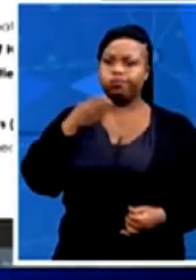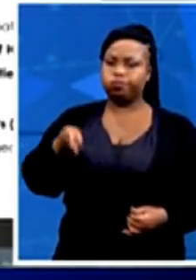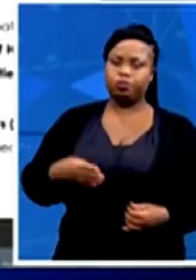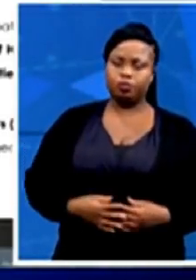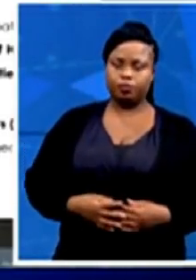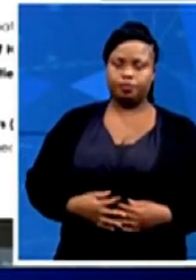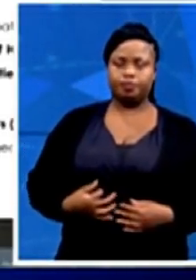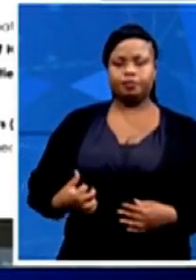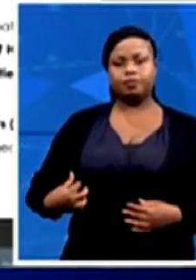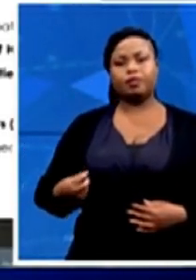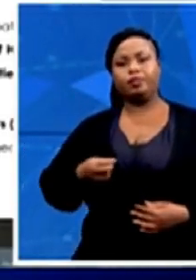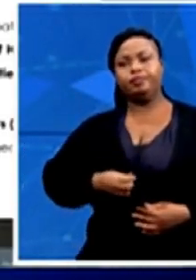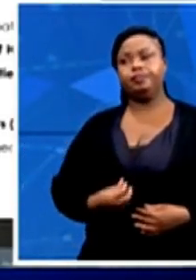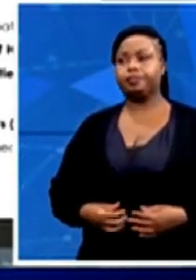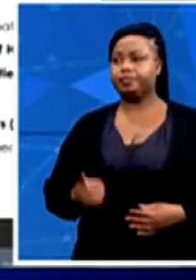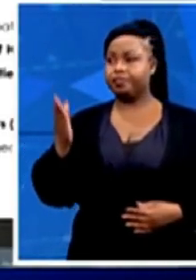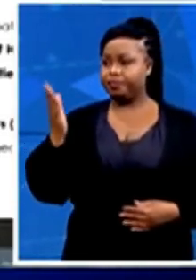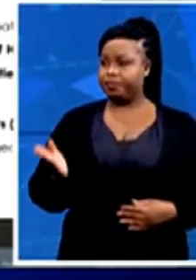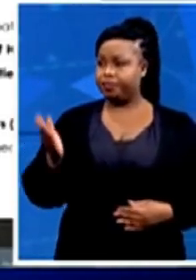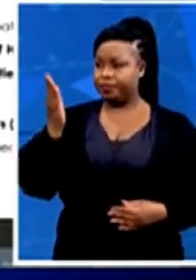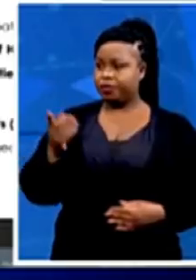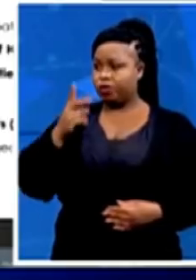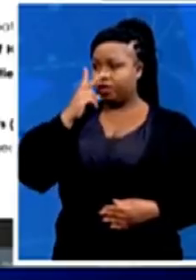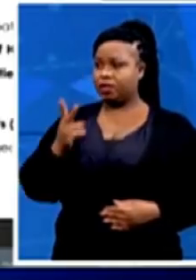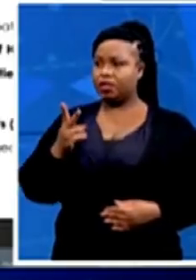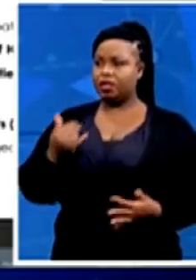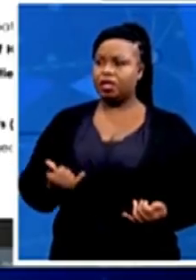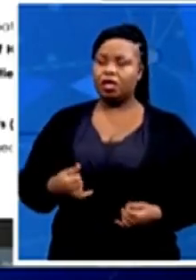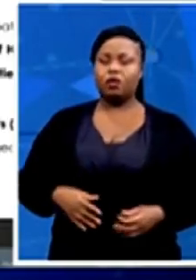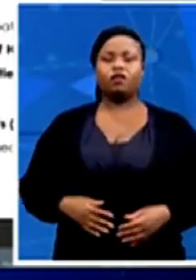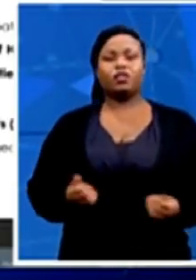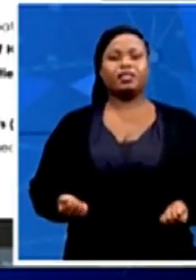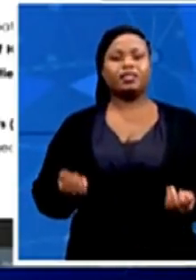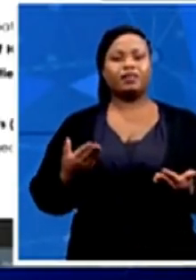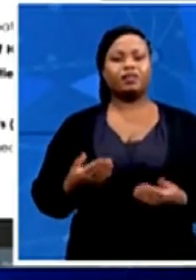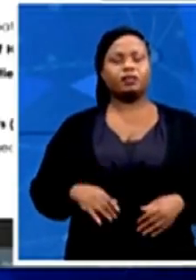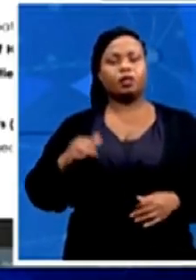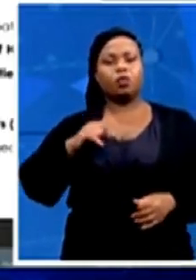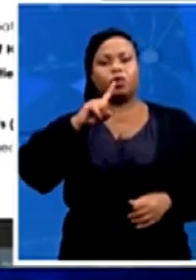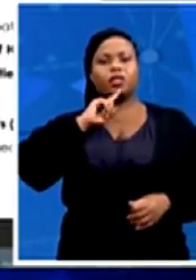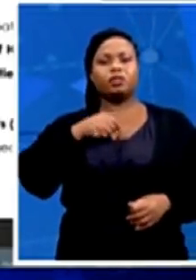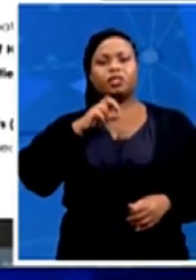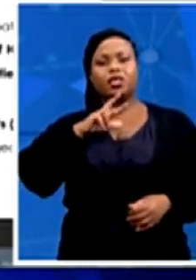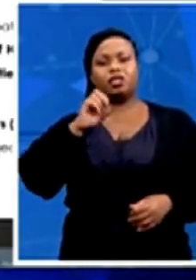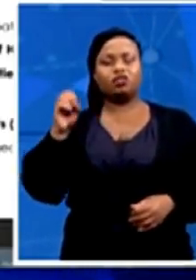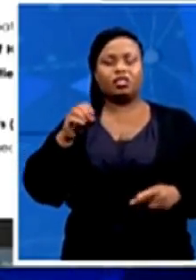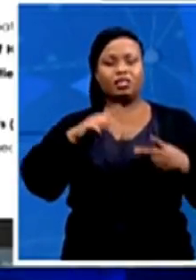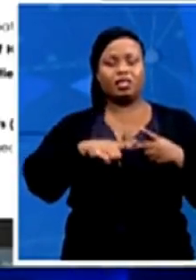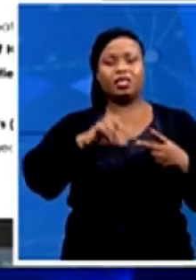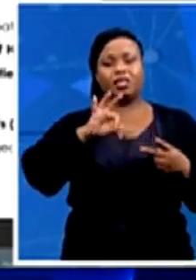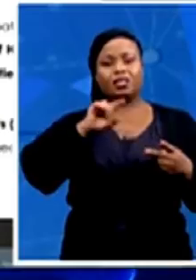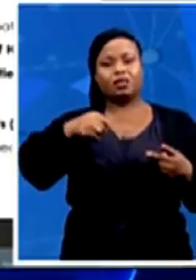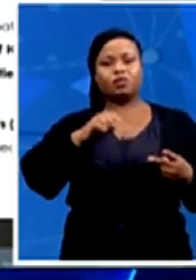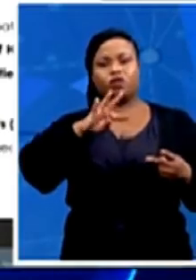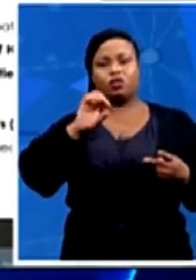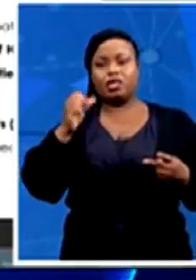looks like this. You can see our public sector beds has now gone up to 1,800. 3,400 patients were admitted last night, 1,800